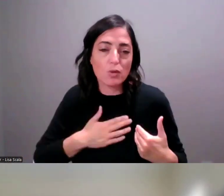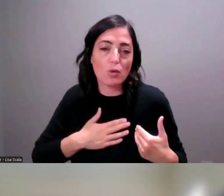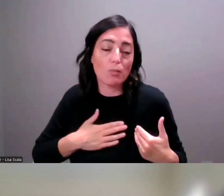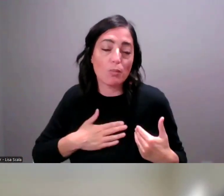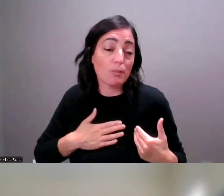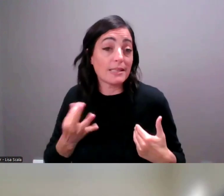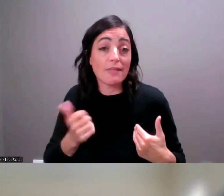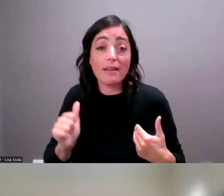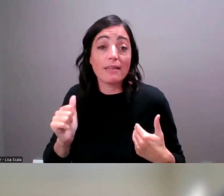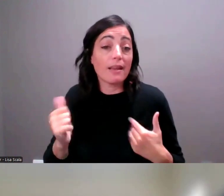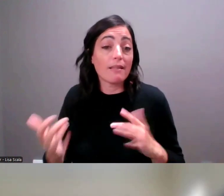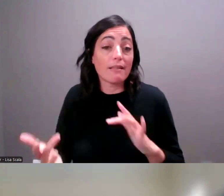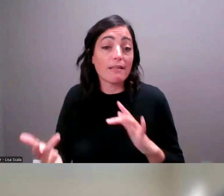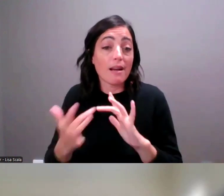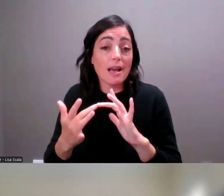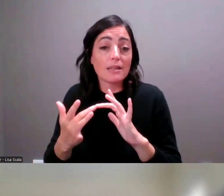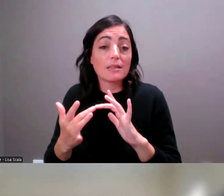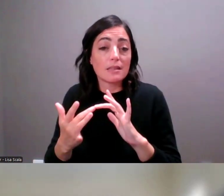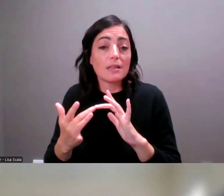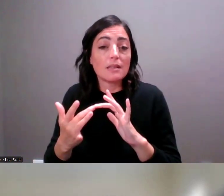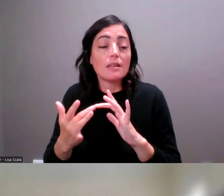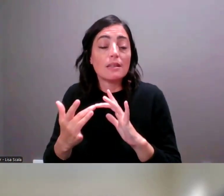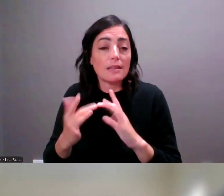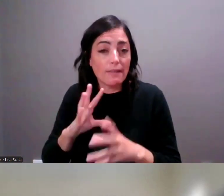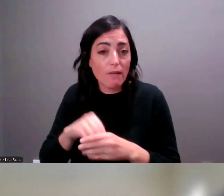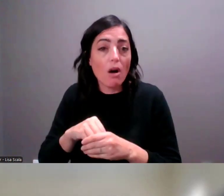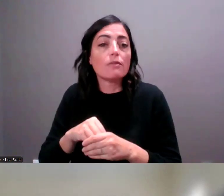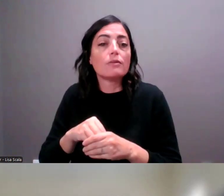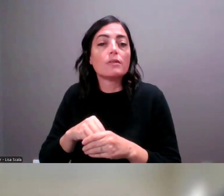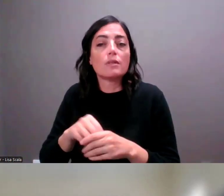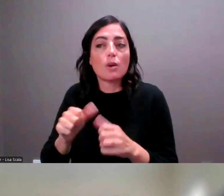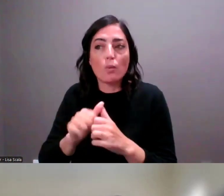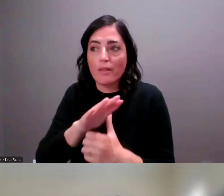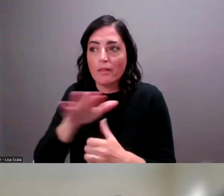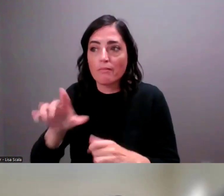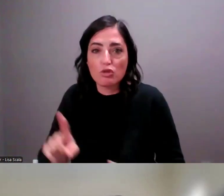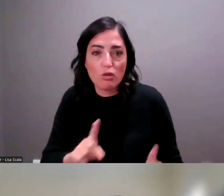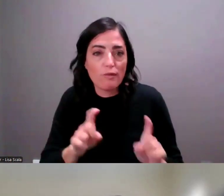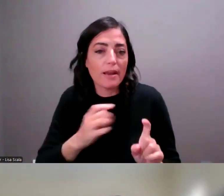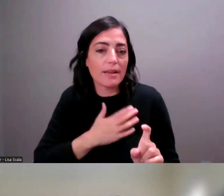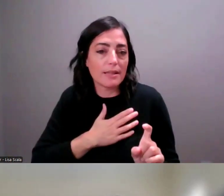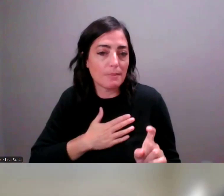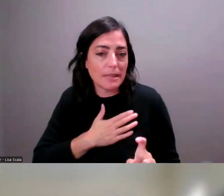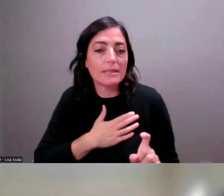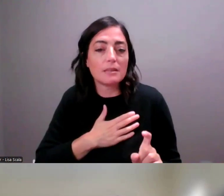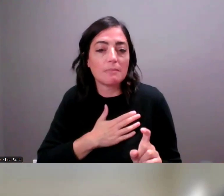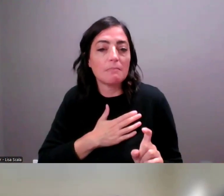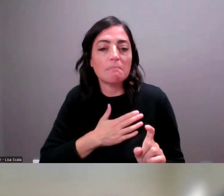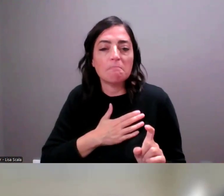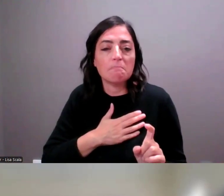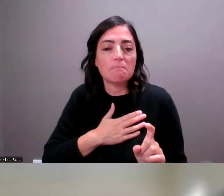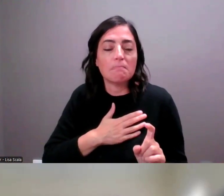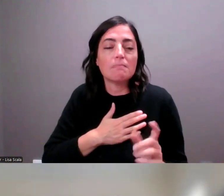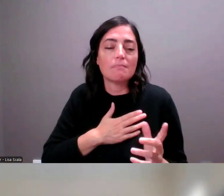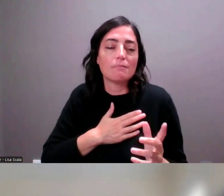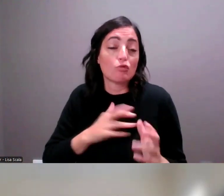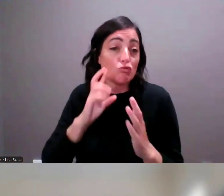to reach out and to get involved in polling place accessibility surveys. And remember